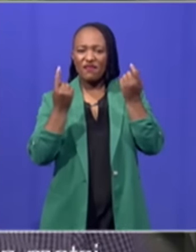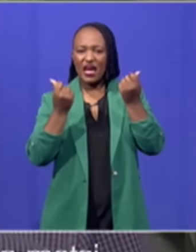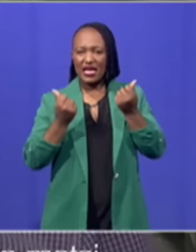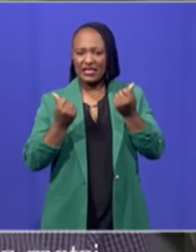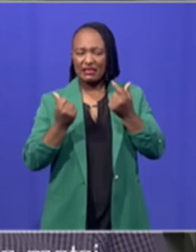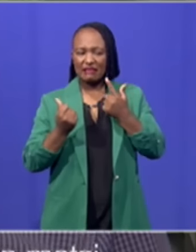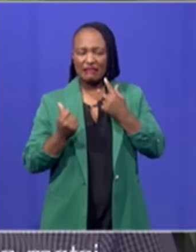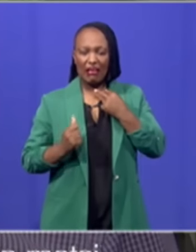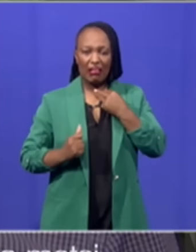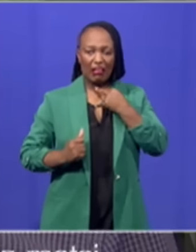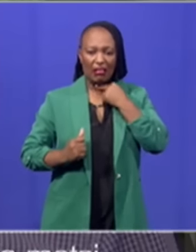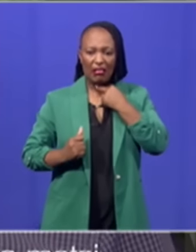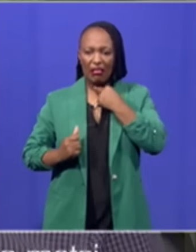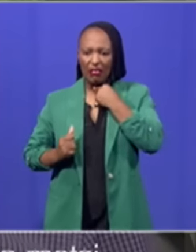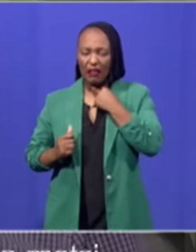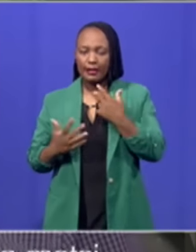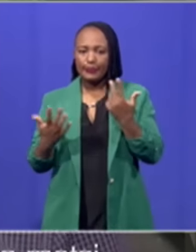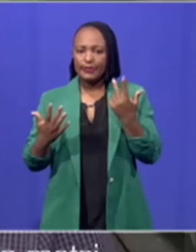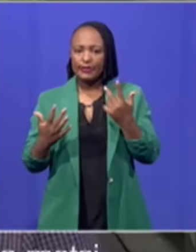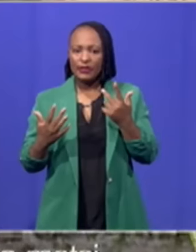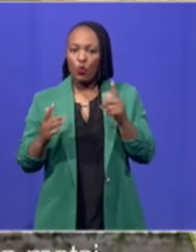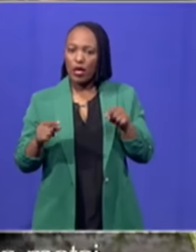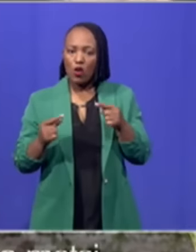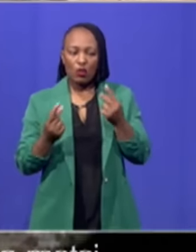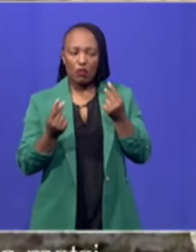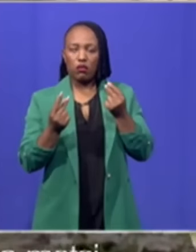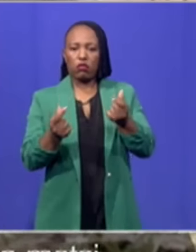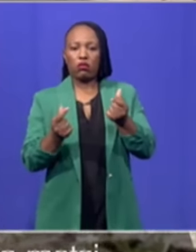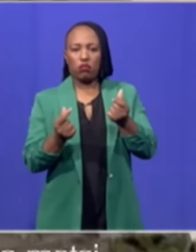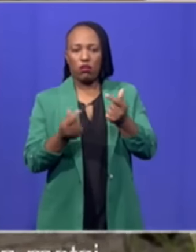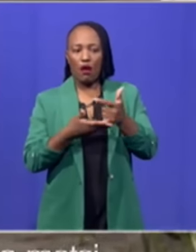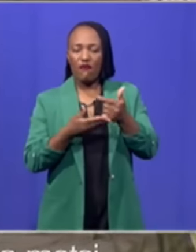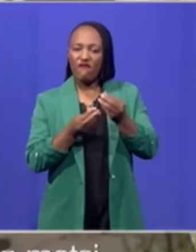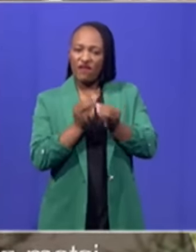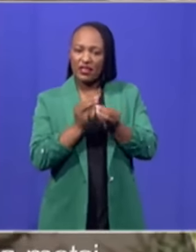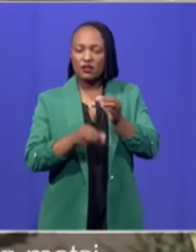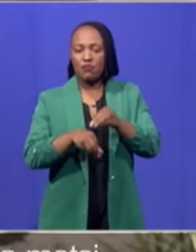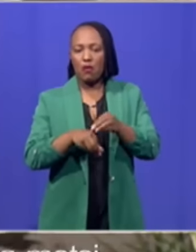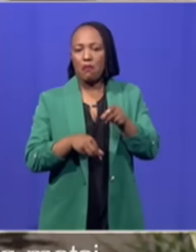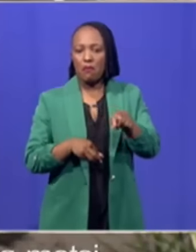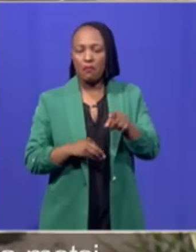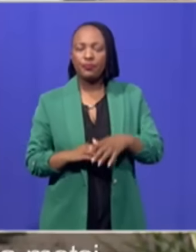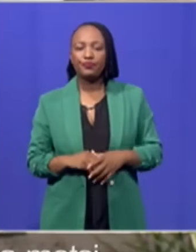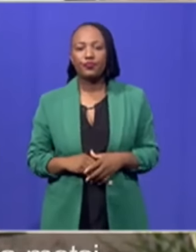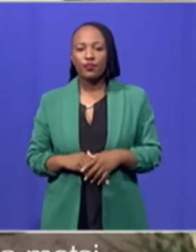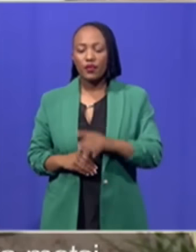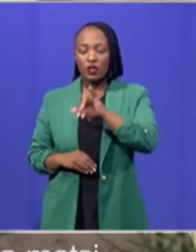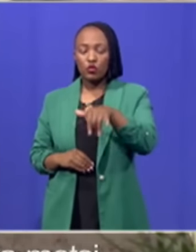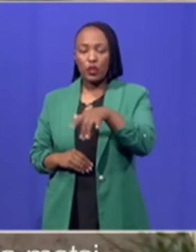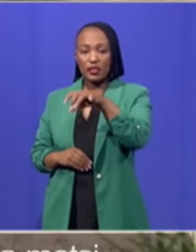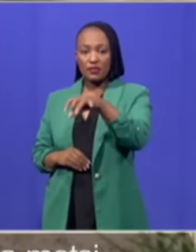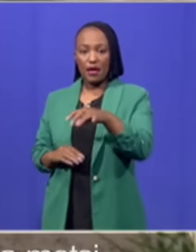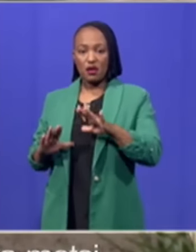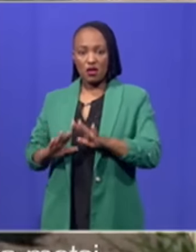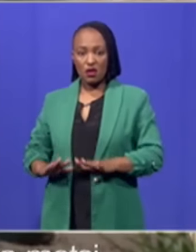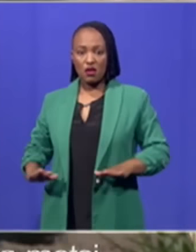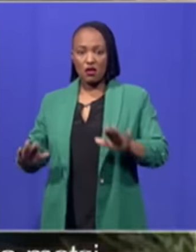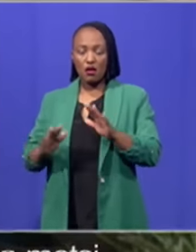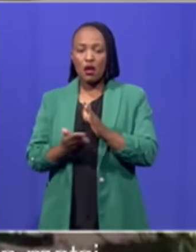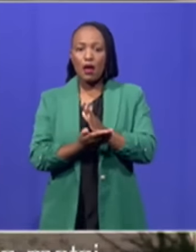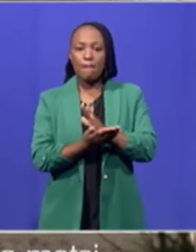constraint we are not able to intervene very quicker. Jaanong fa re tla mono Johannesburg baagi ba ba kgobegileng marapo